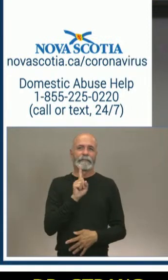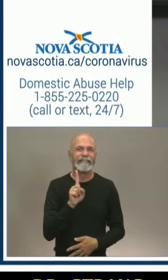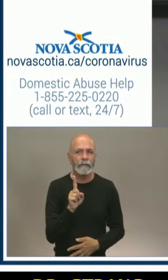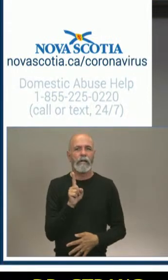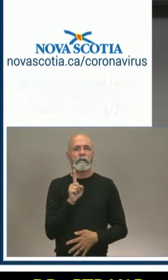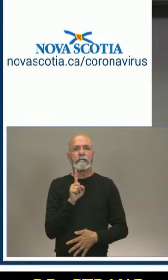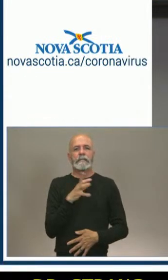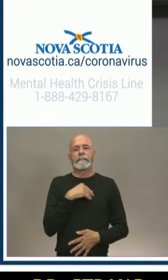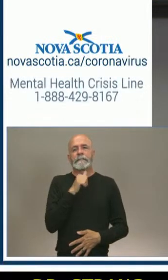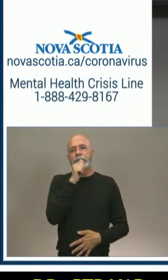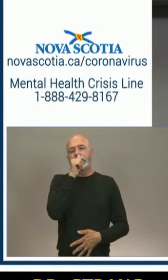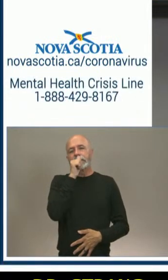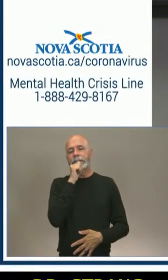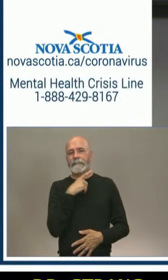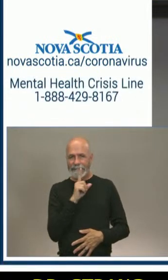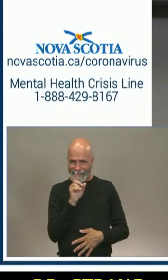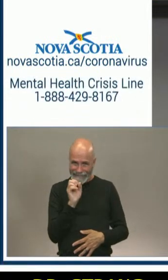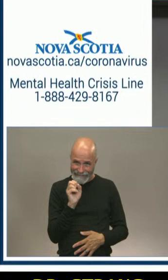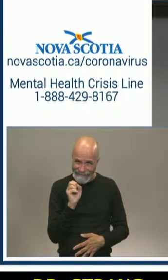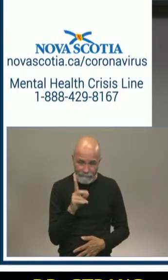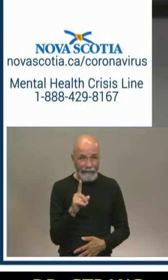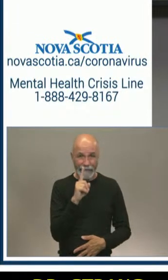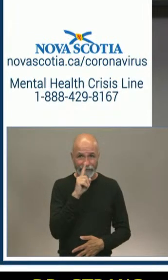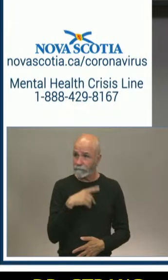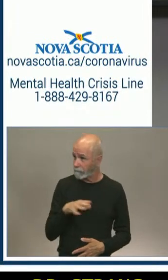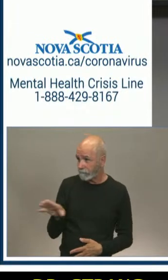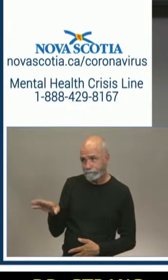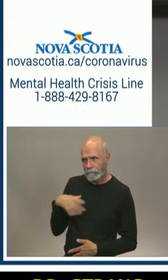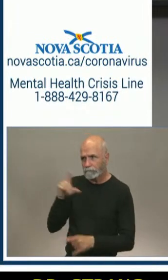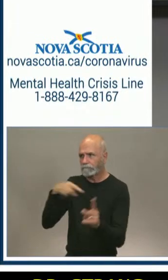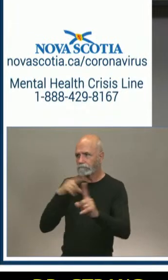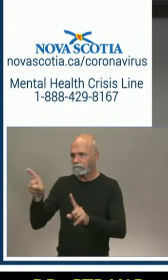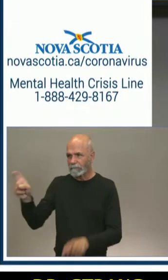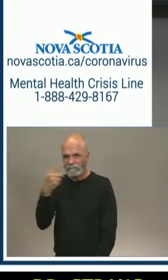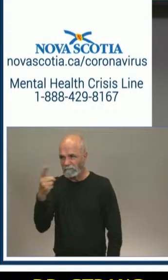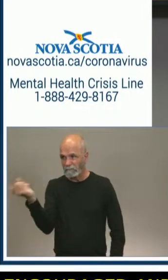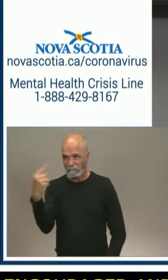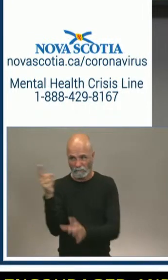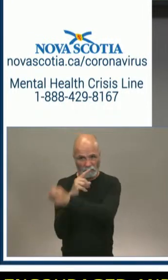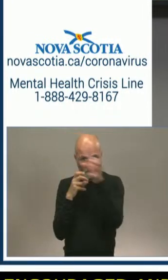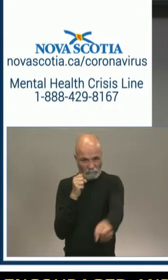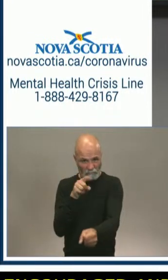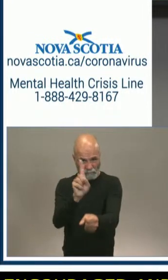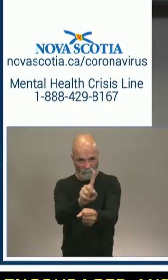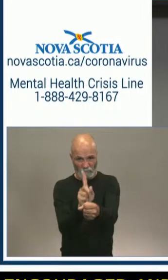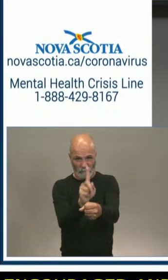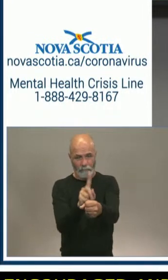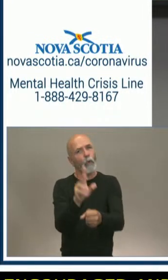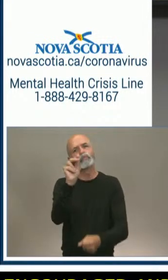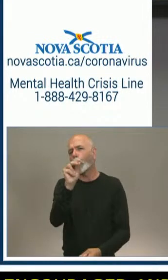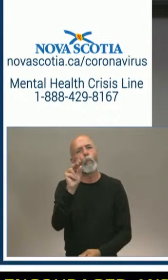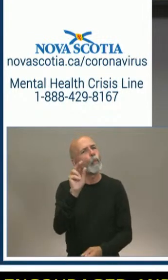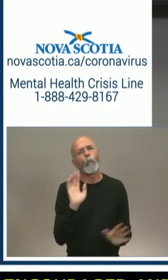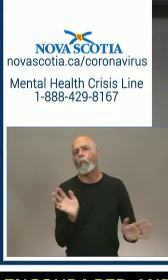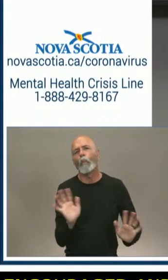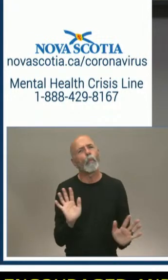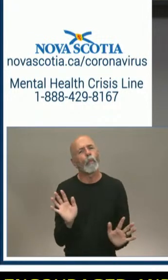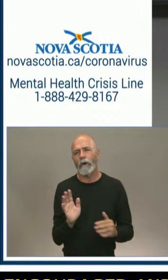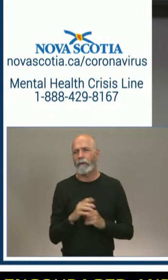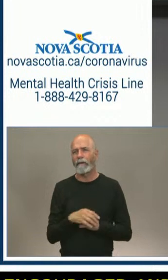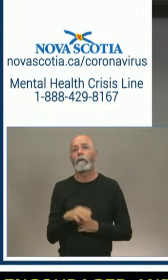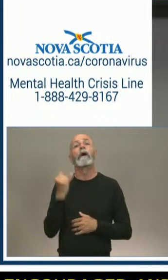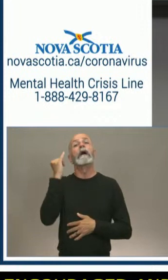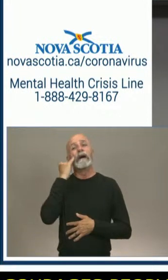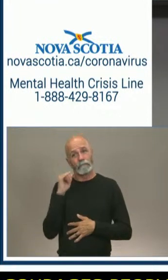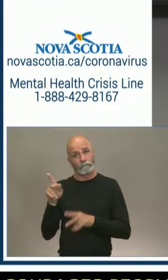the tested. But we don't have mandatory testing for most categories of travelers at this point in time coming in,